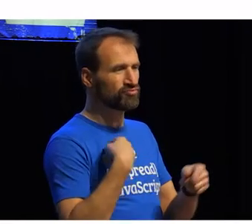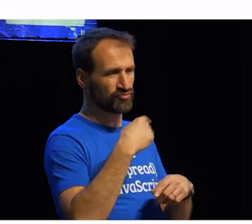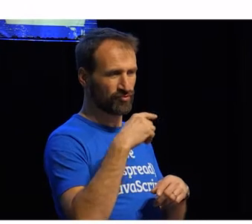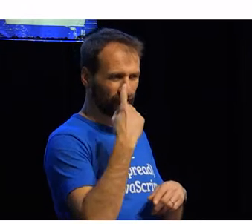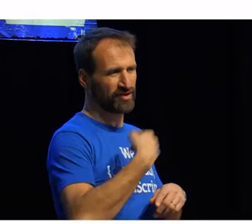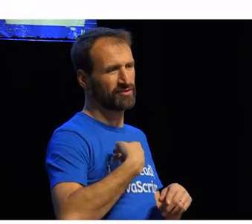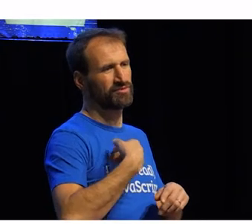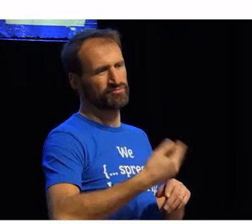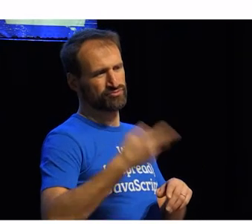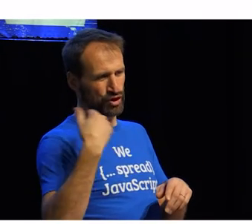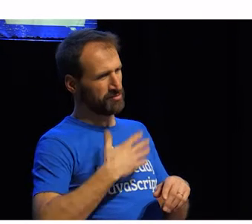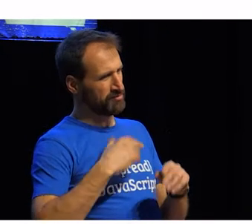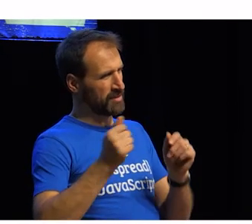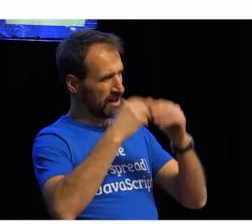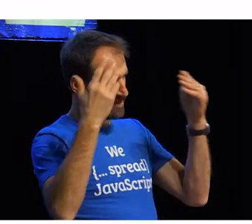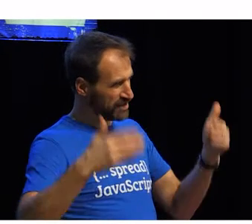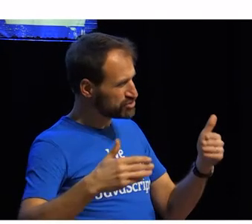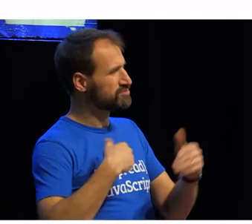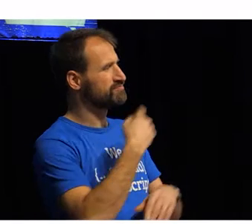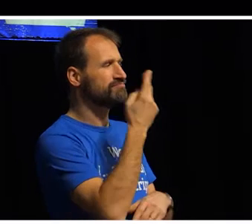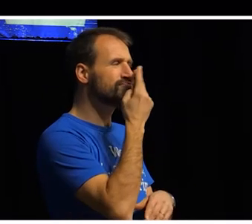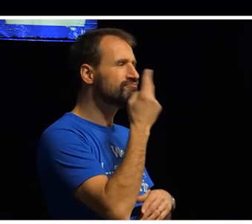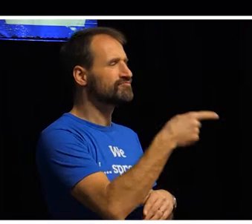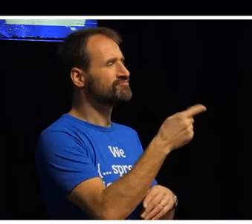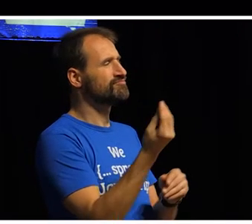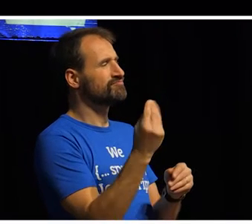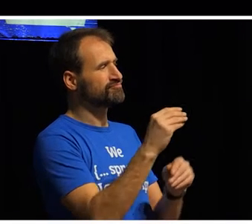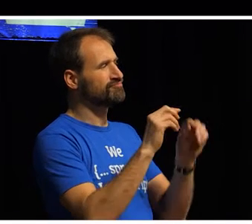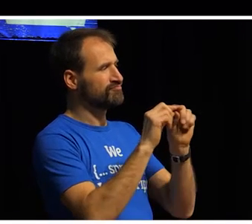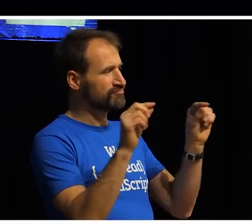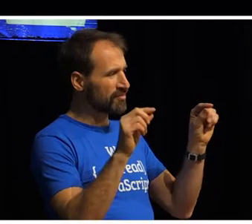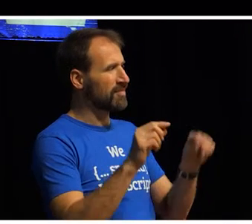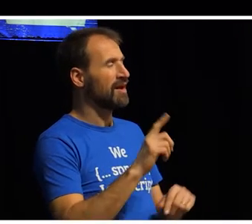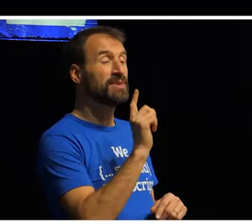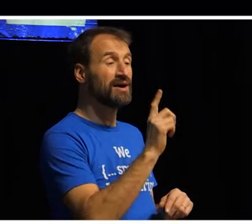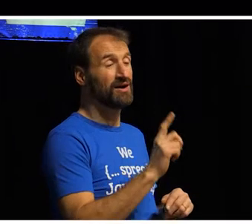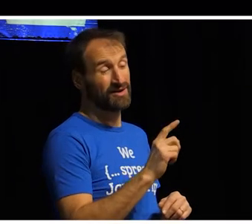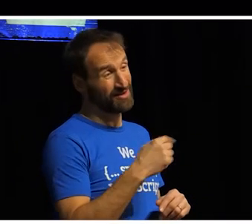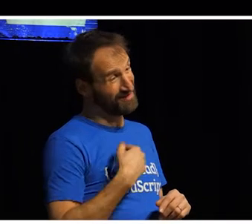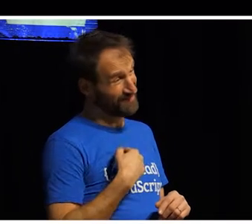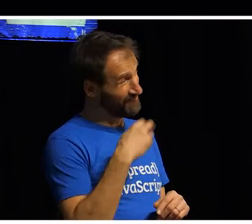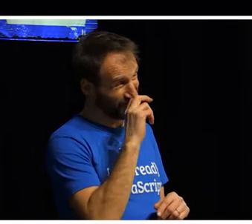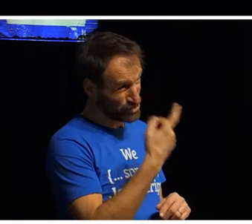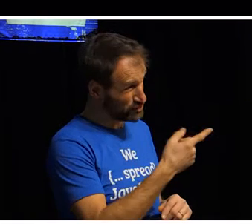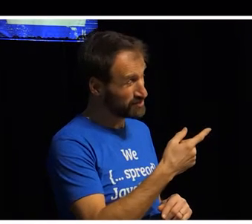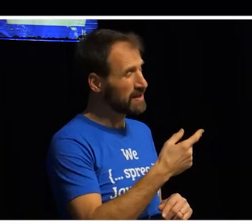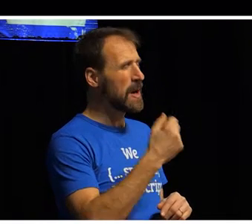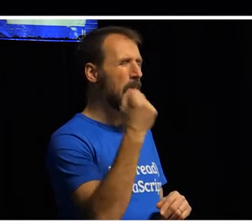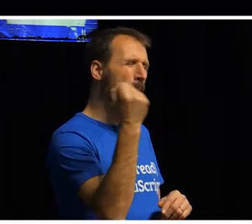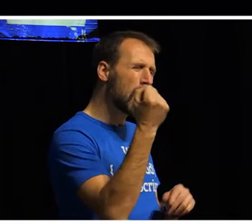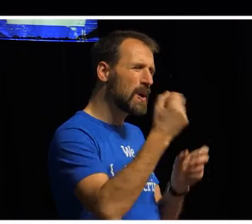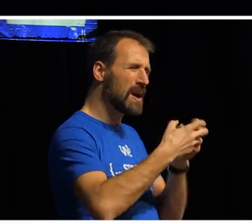application I will see that I added a little bit of a record here but what we will do is we will try to give it an especially long string